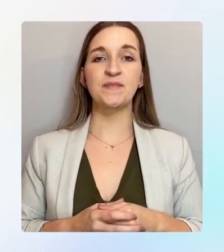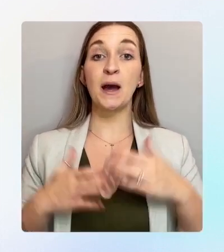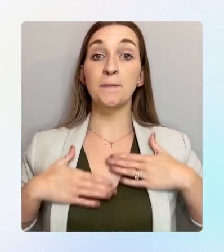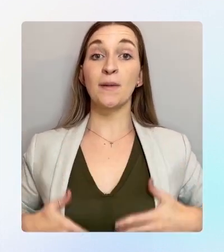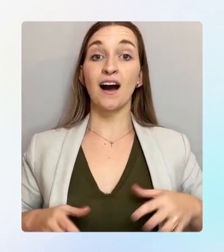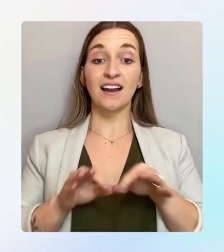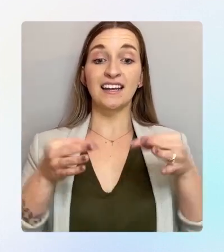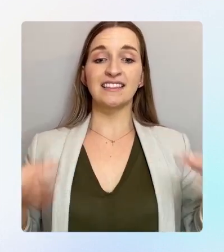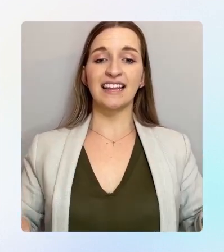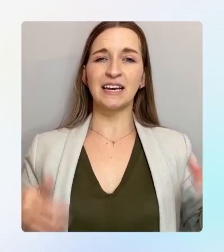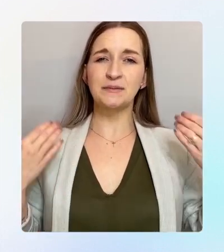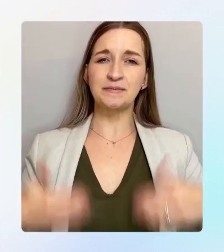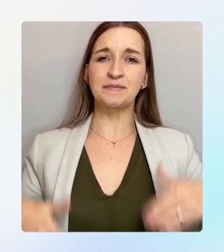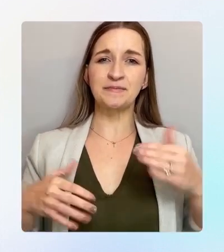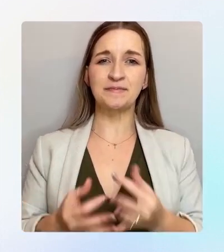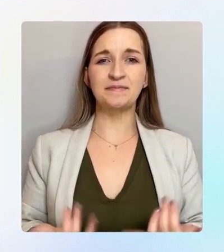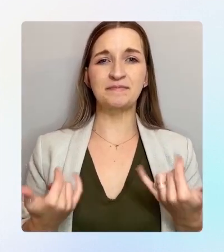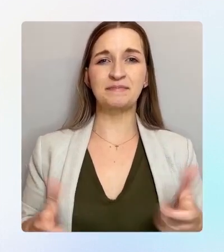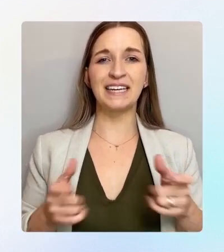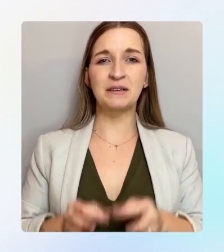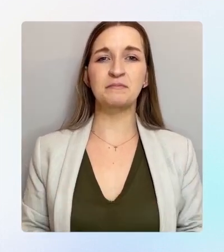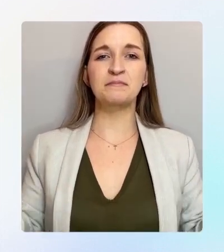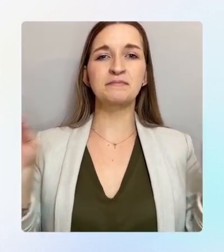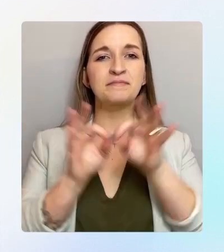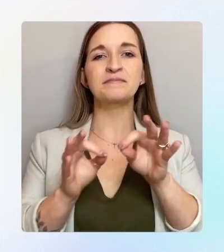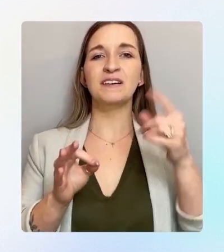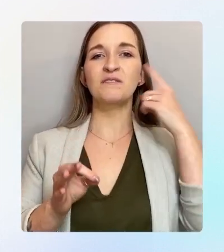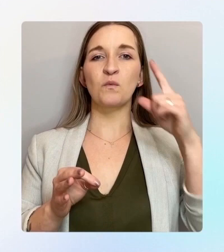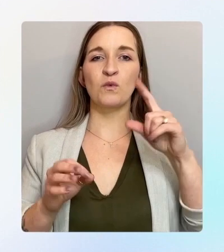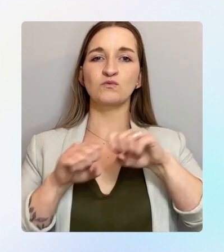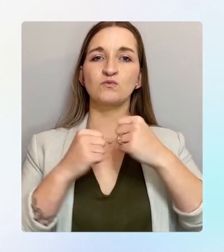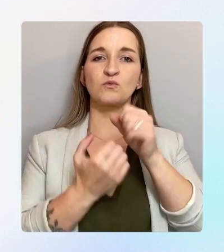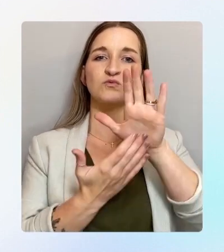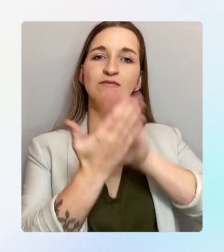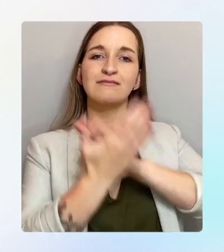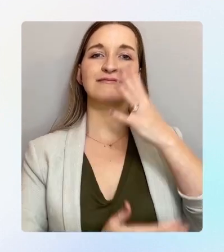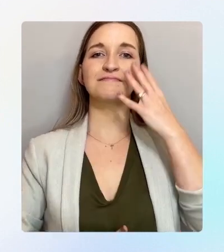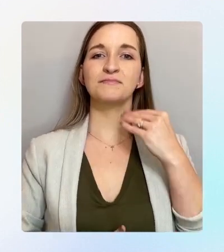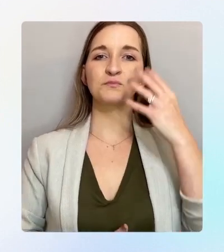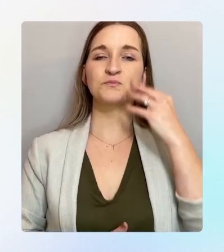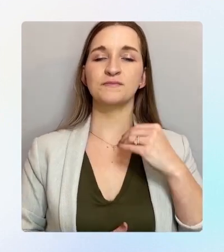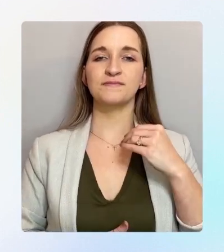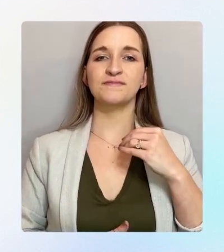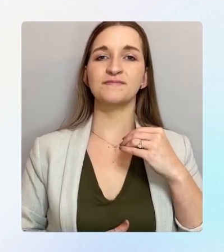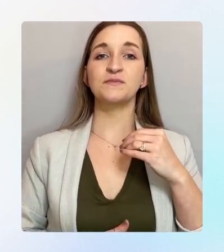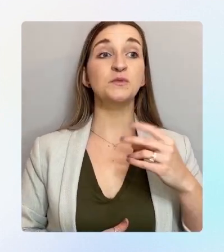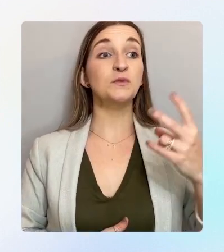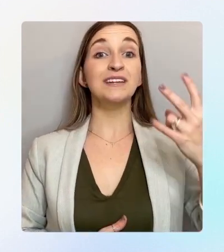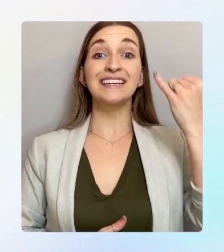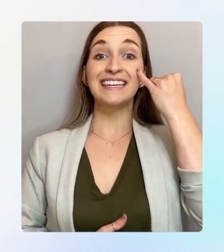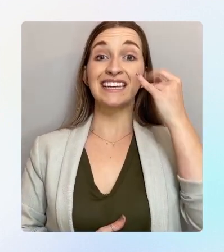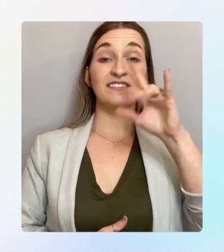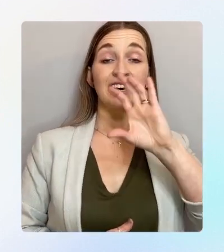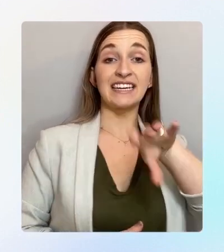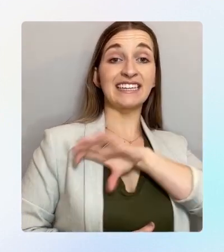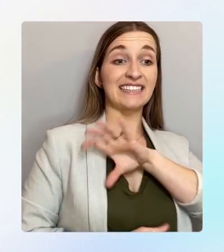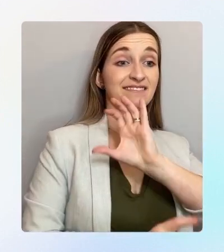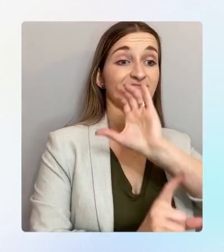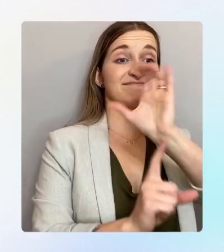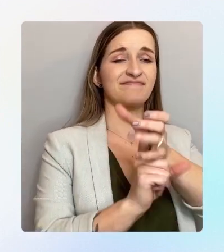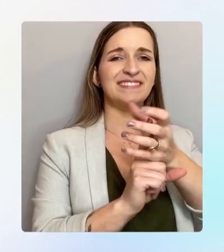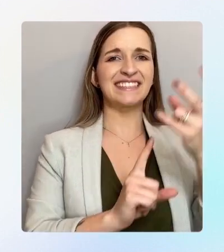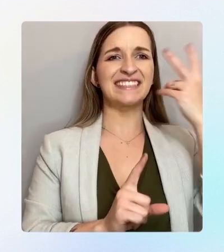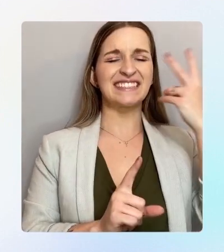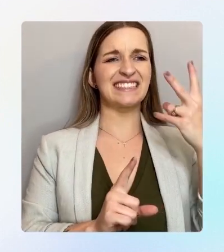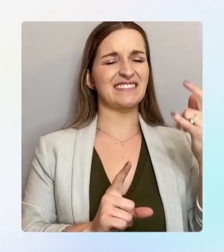social experience, and seeing the character body act in a way that a human doesn't totally breaks the